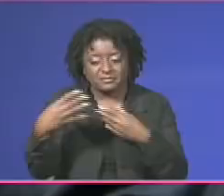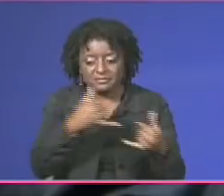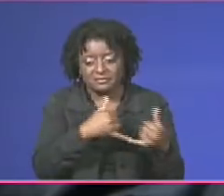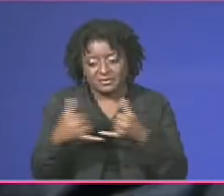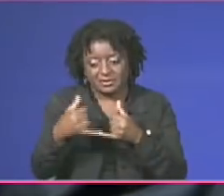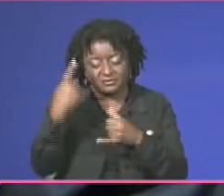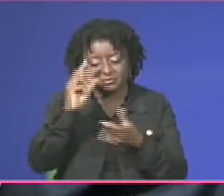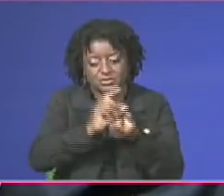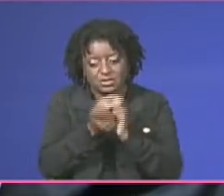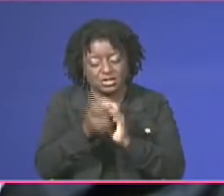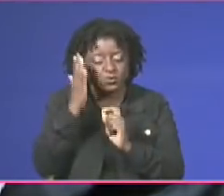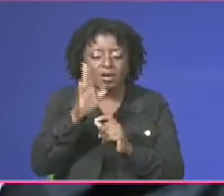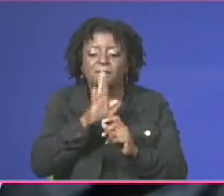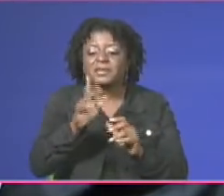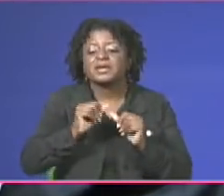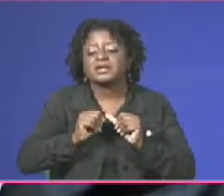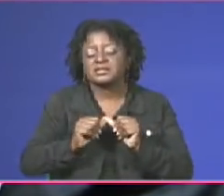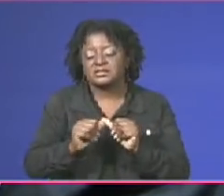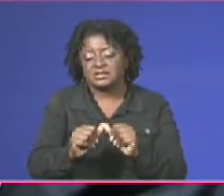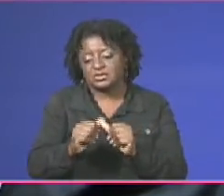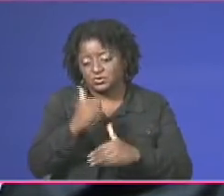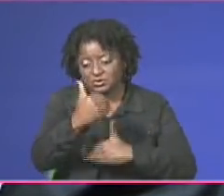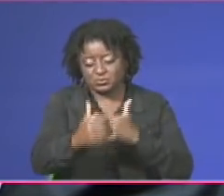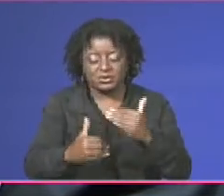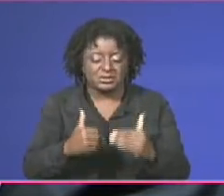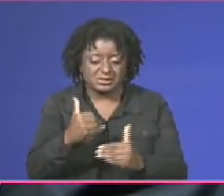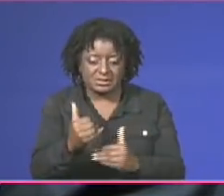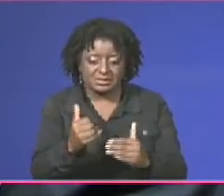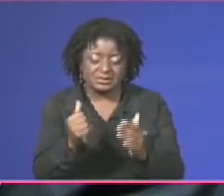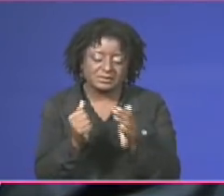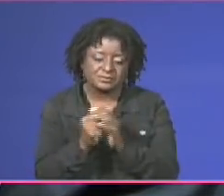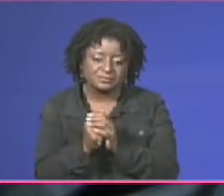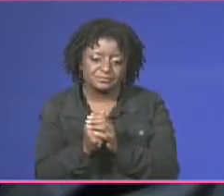will be a continuous process. Clint Watson, ZNS Network News.